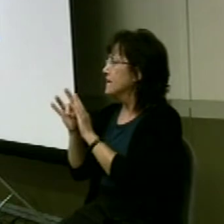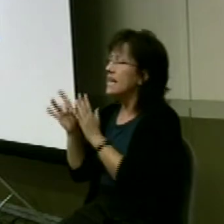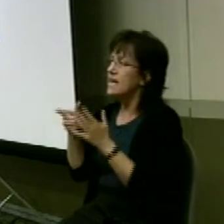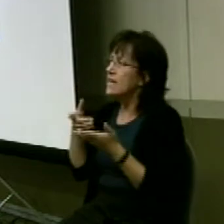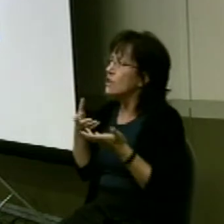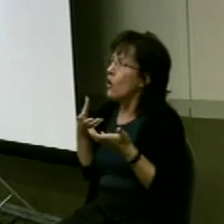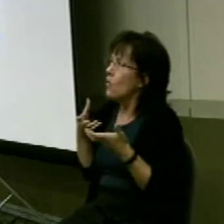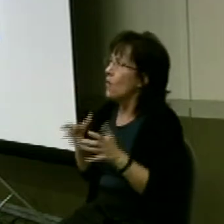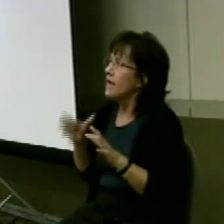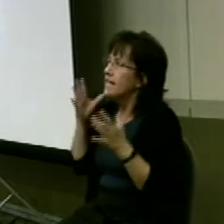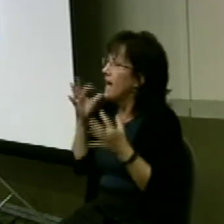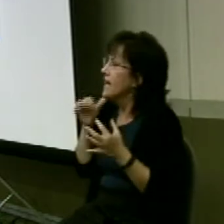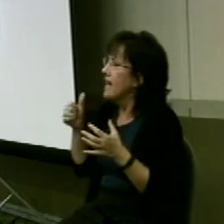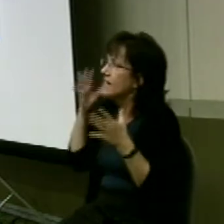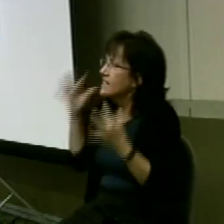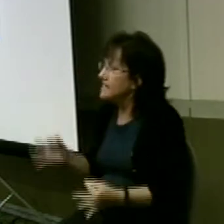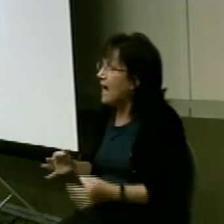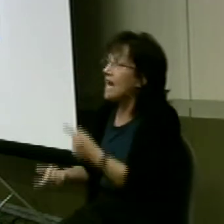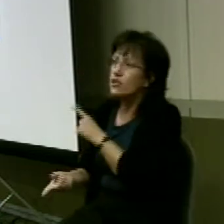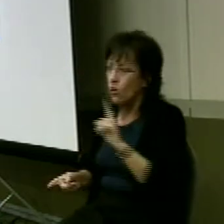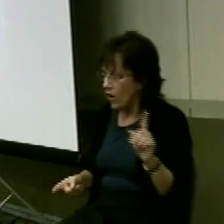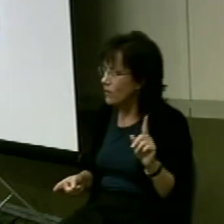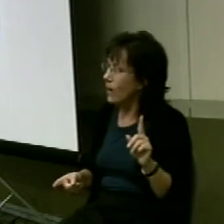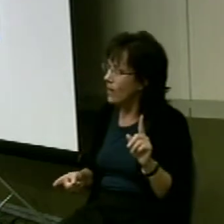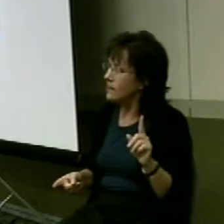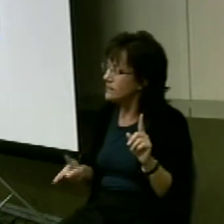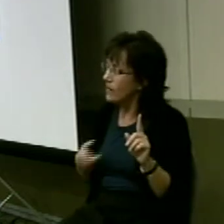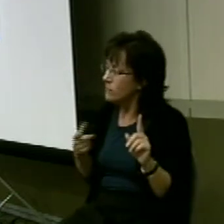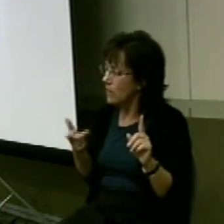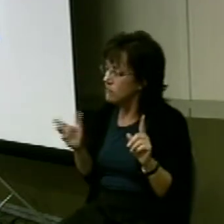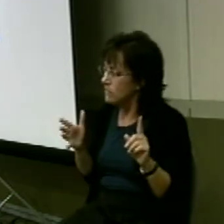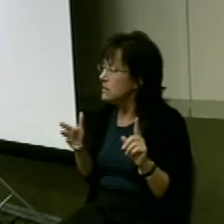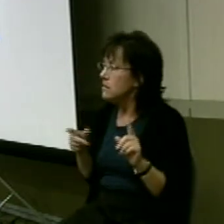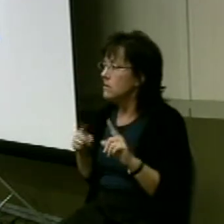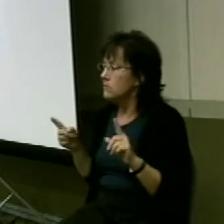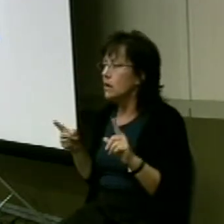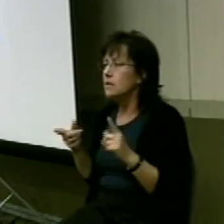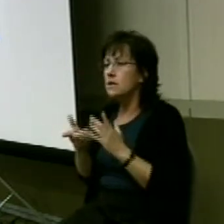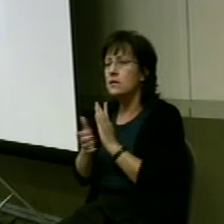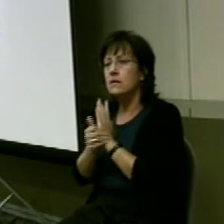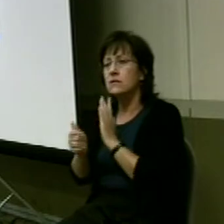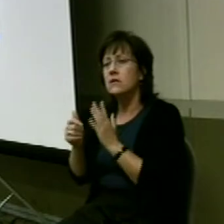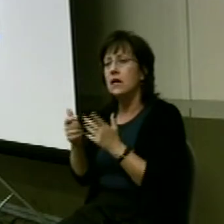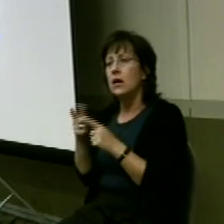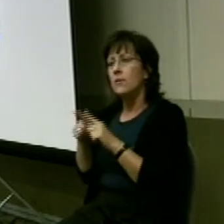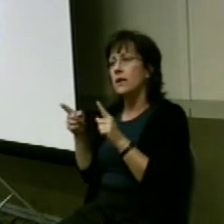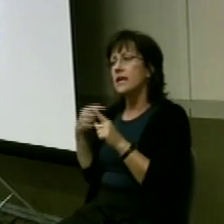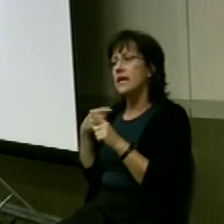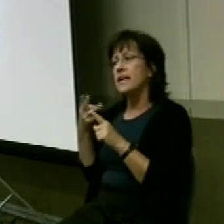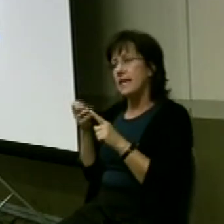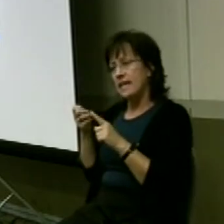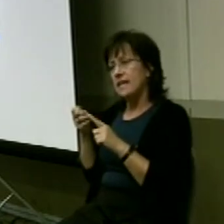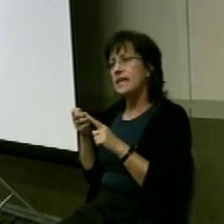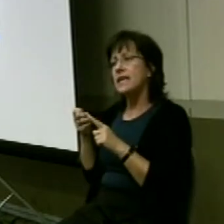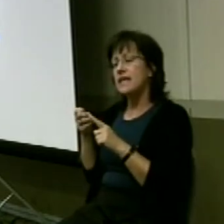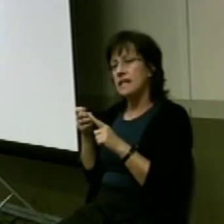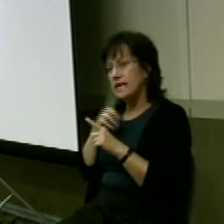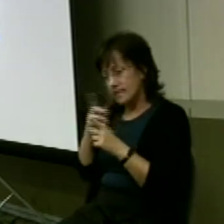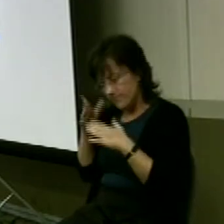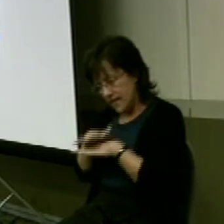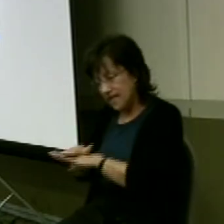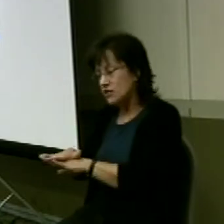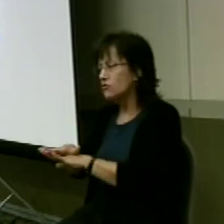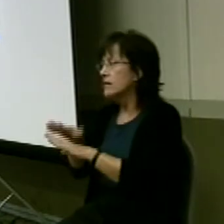still didn't choose to walk away, but again, it's a skill that we were teaching him. Right.